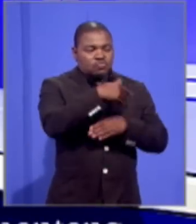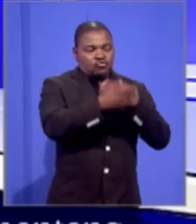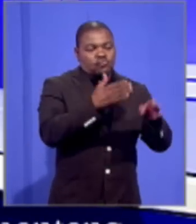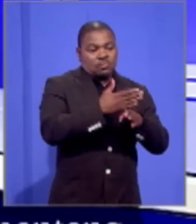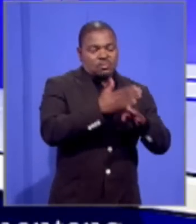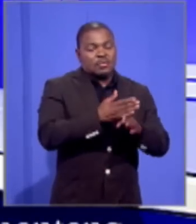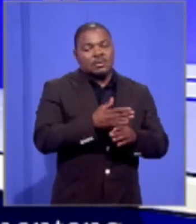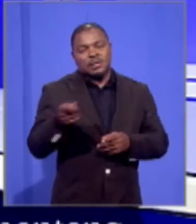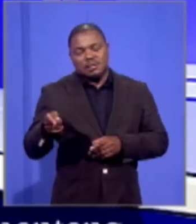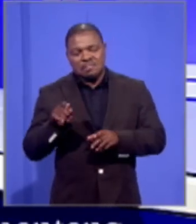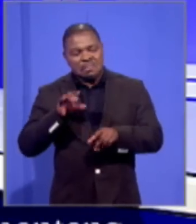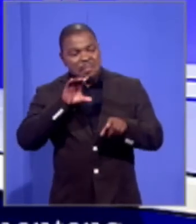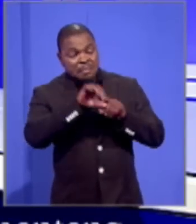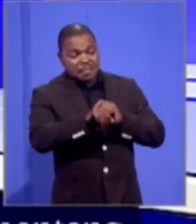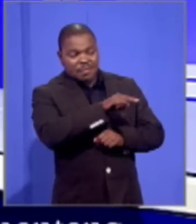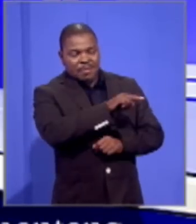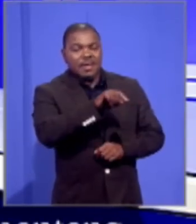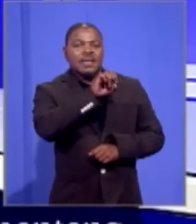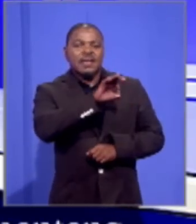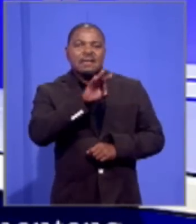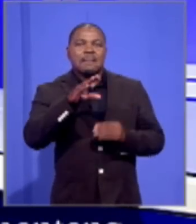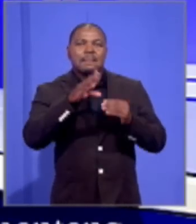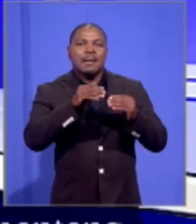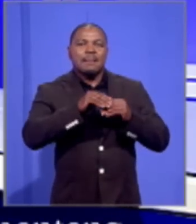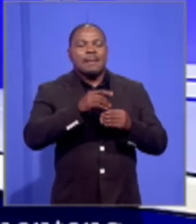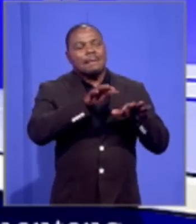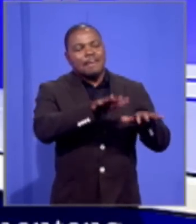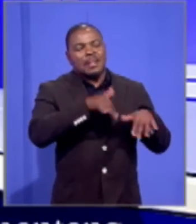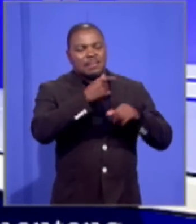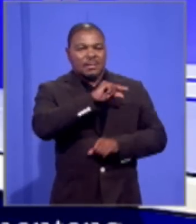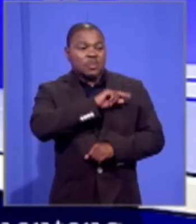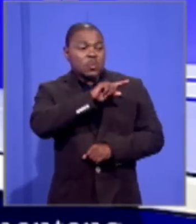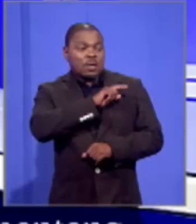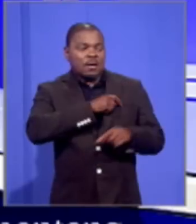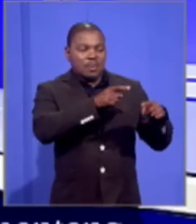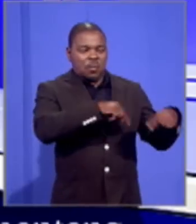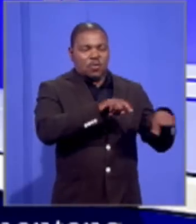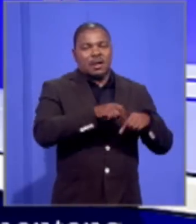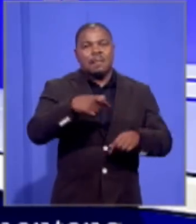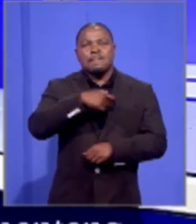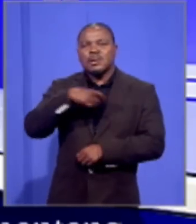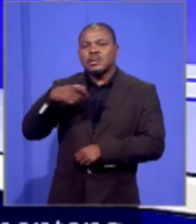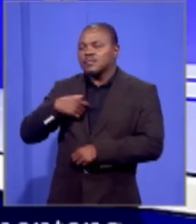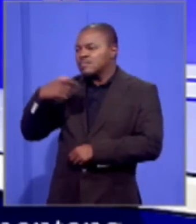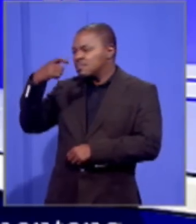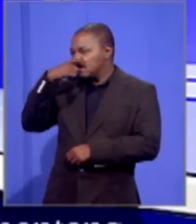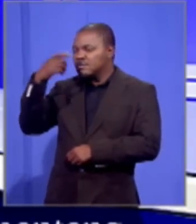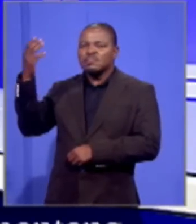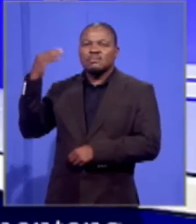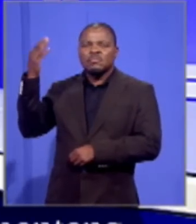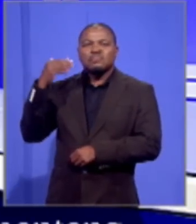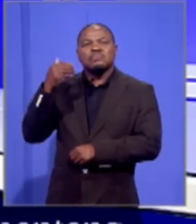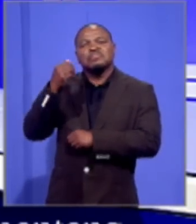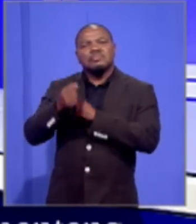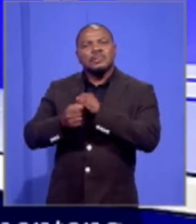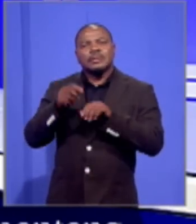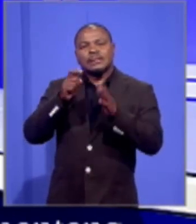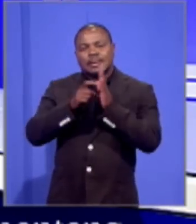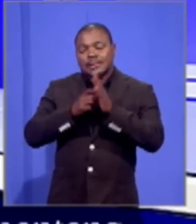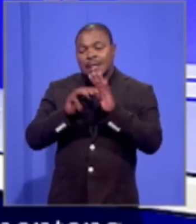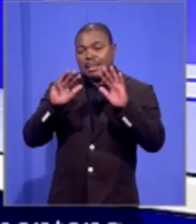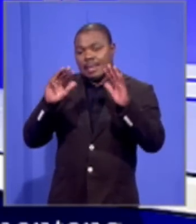maloko a EFF parlamenteng molato morago ga go šarakantšha polelo ya mopresidente Cyril Ramaphosa ya la